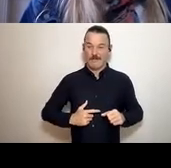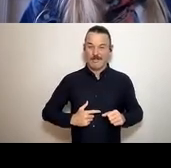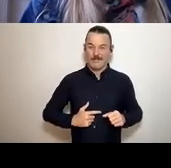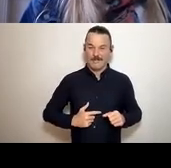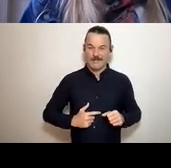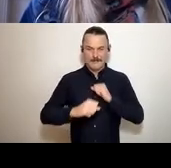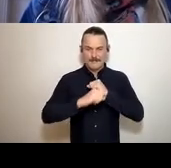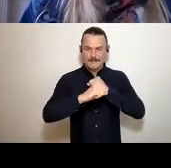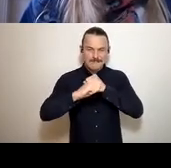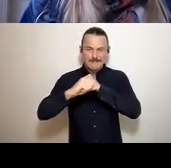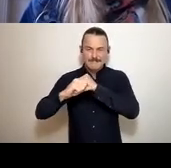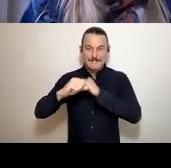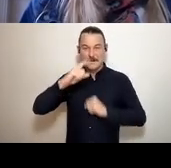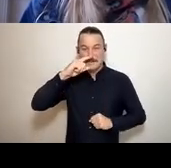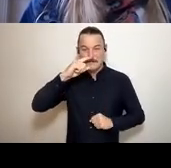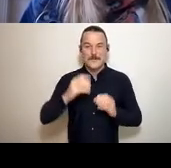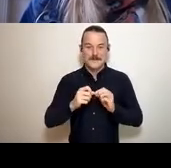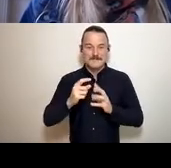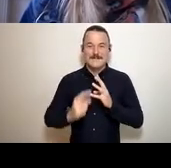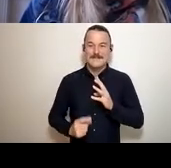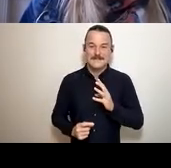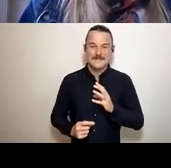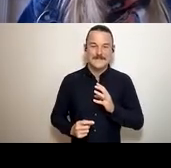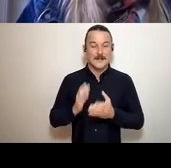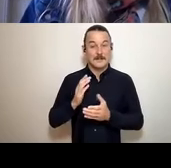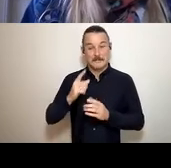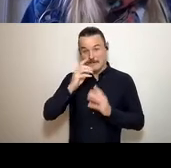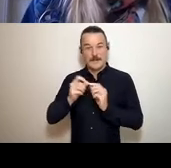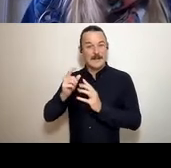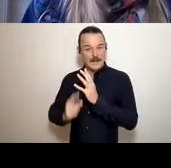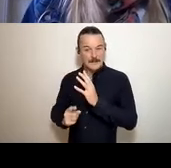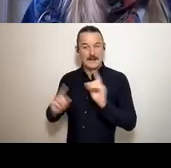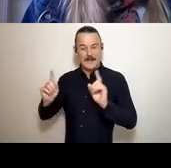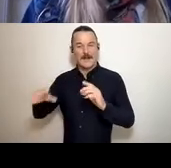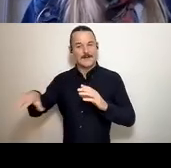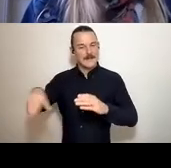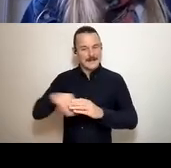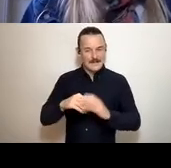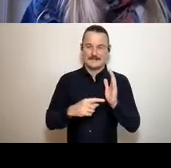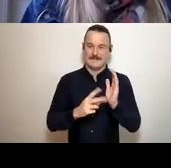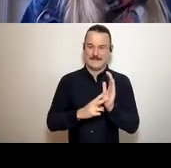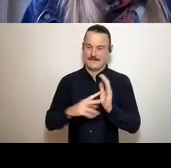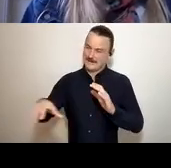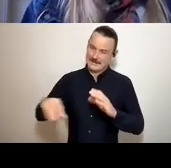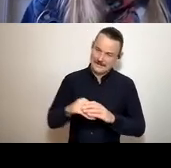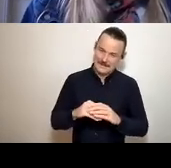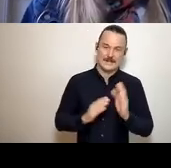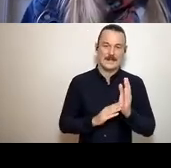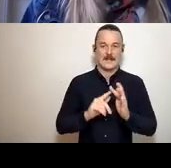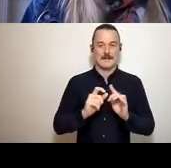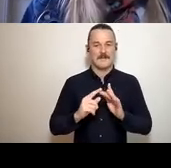integrating people with a disability onto media platforms, you know, TV and media platforms. There's a lot of shows these days